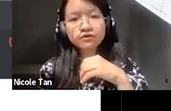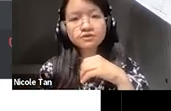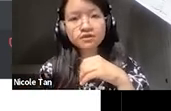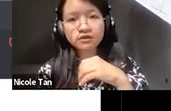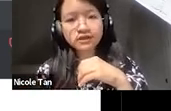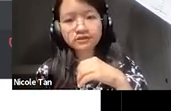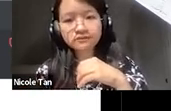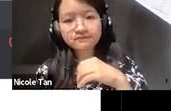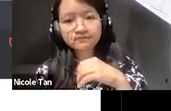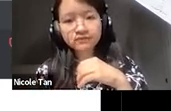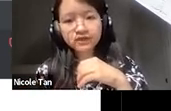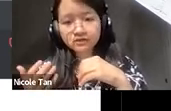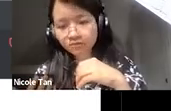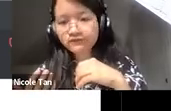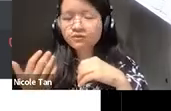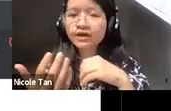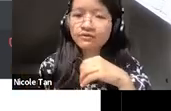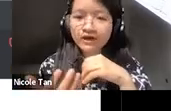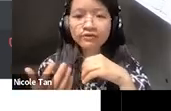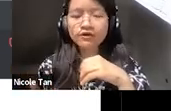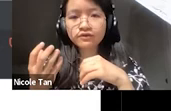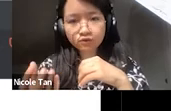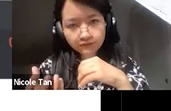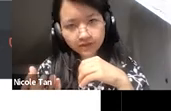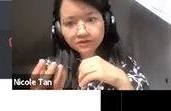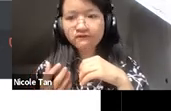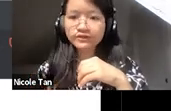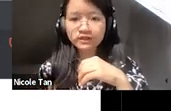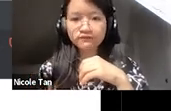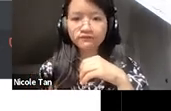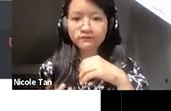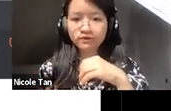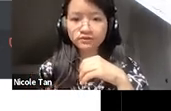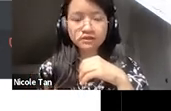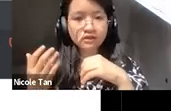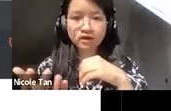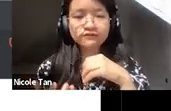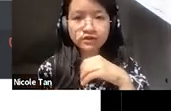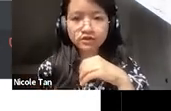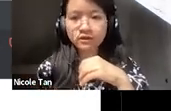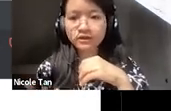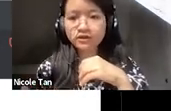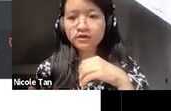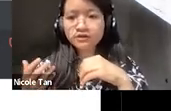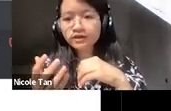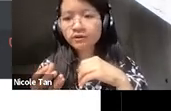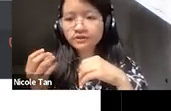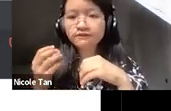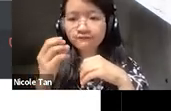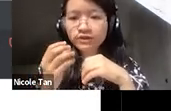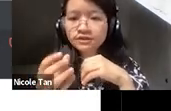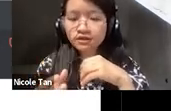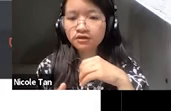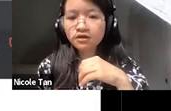review photos in the alt text. As no previous work had been found on the usefulness of alt text for review photos in e-commerce furniture shopping, the study helped